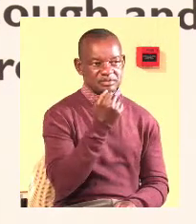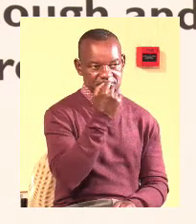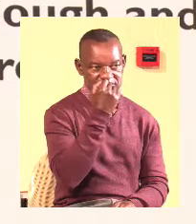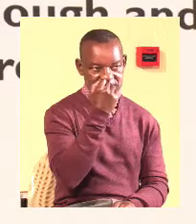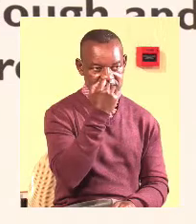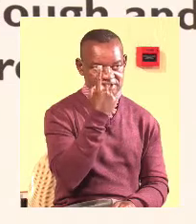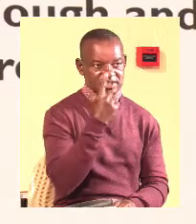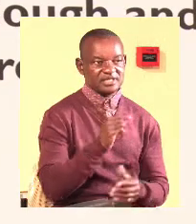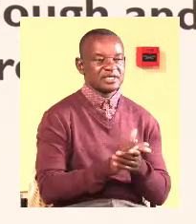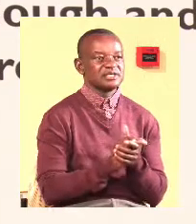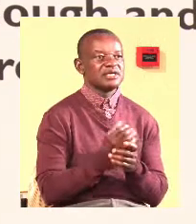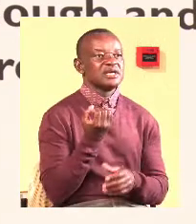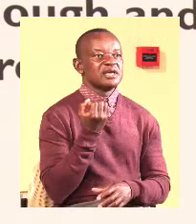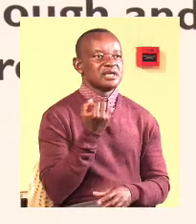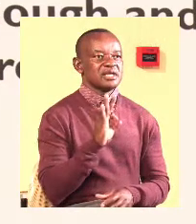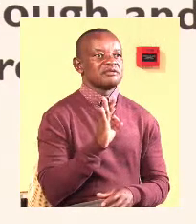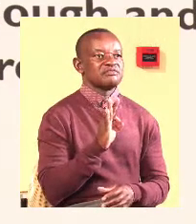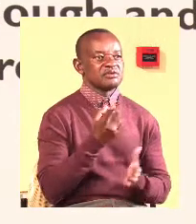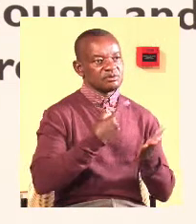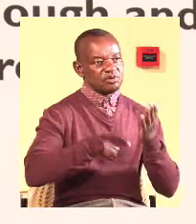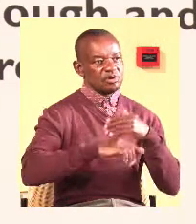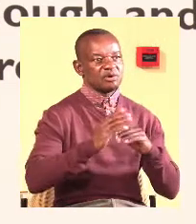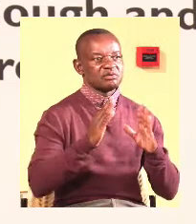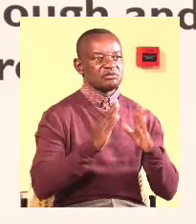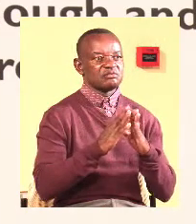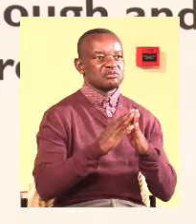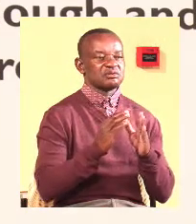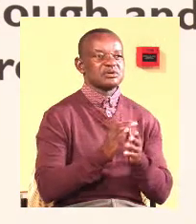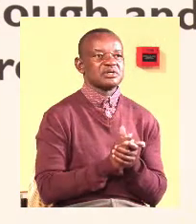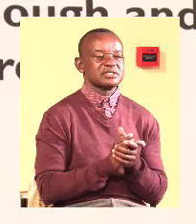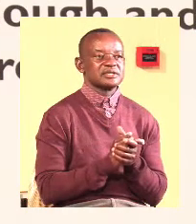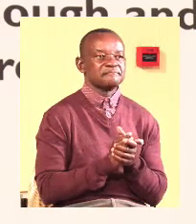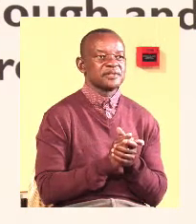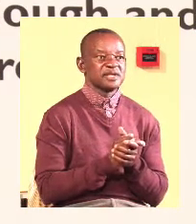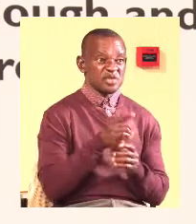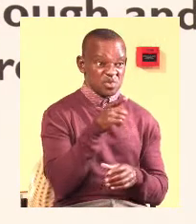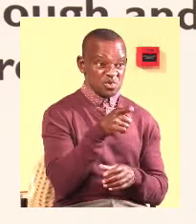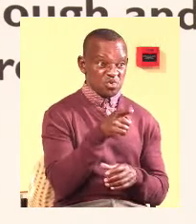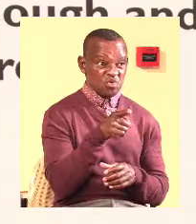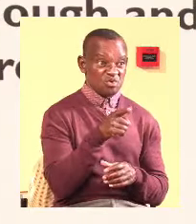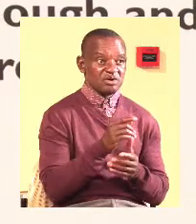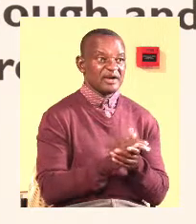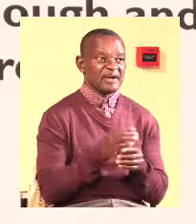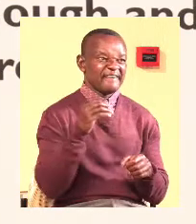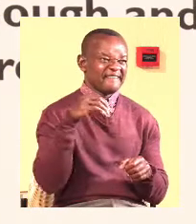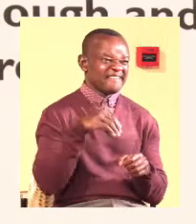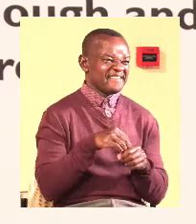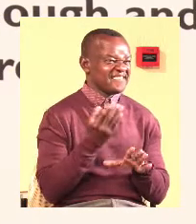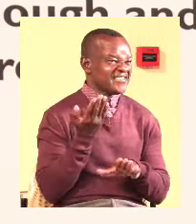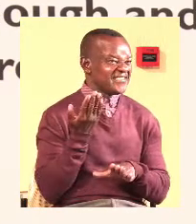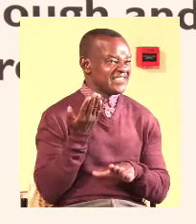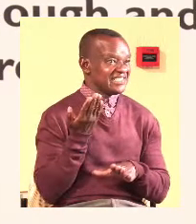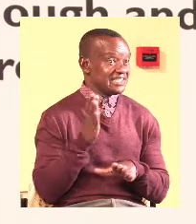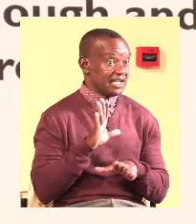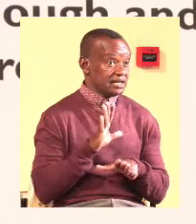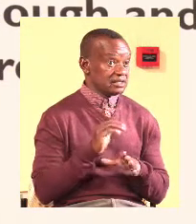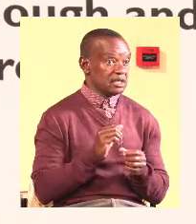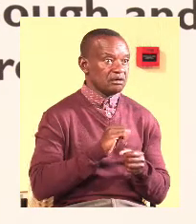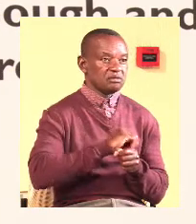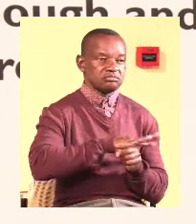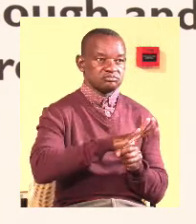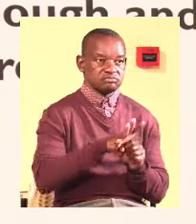risk, your risk of contracting the disease, not necessarily giving headache to the law makers or